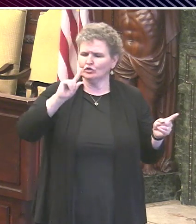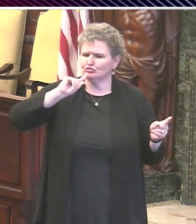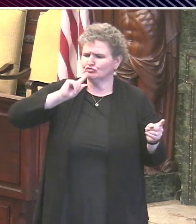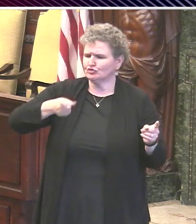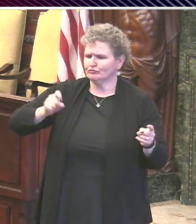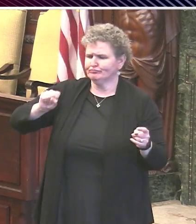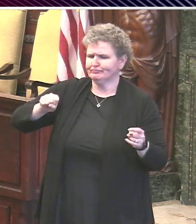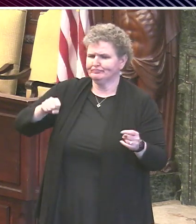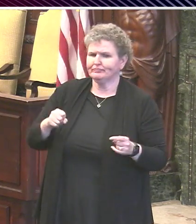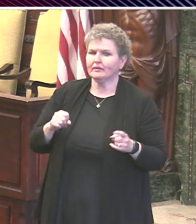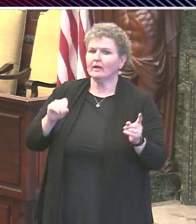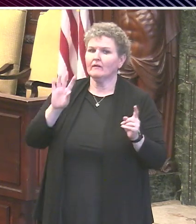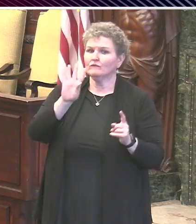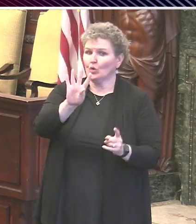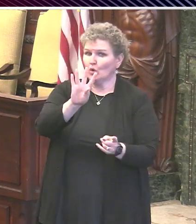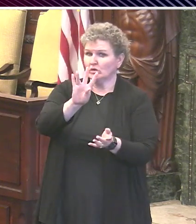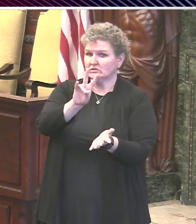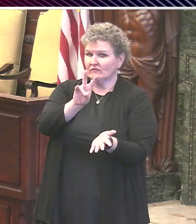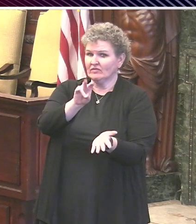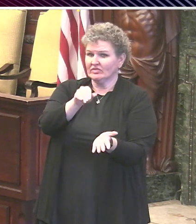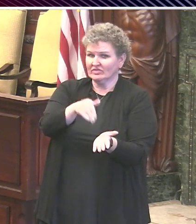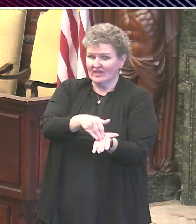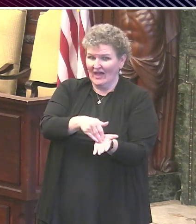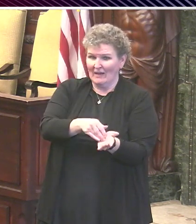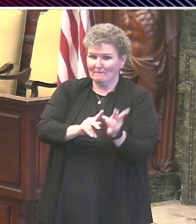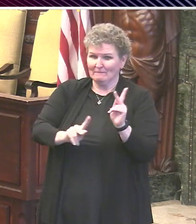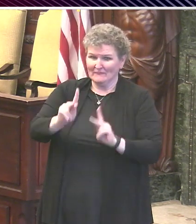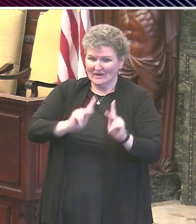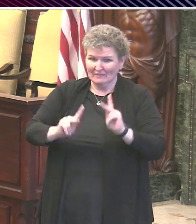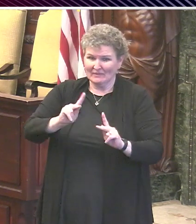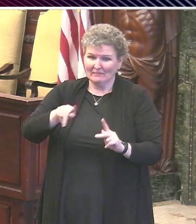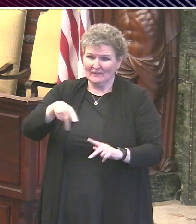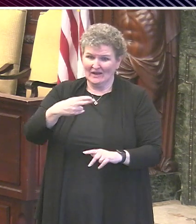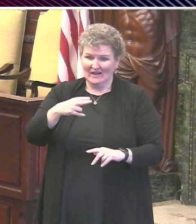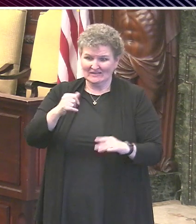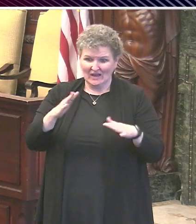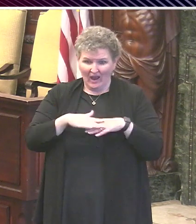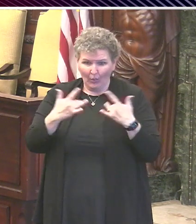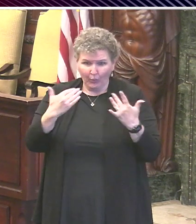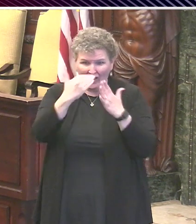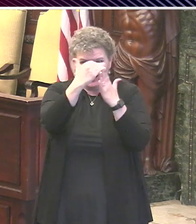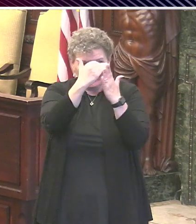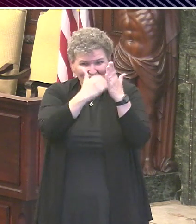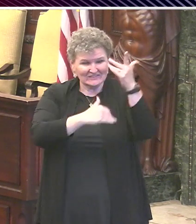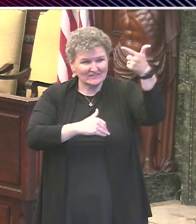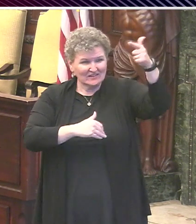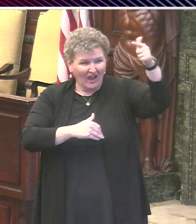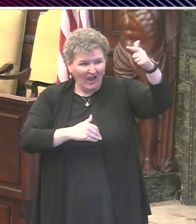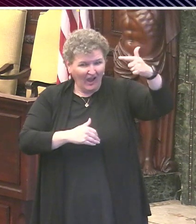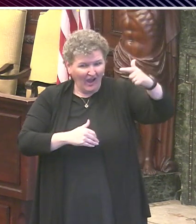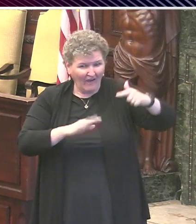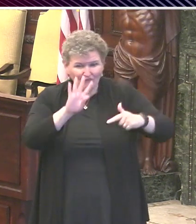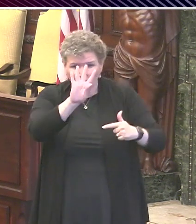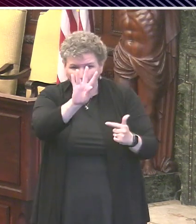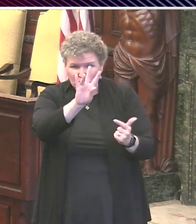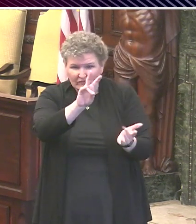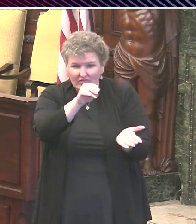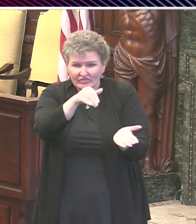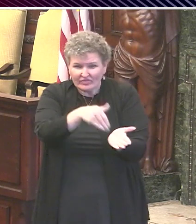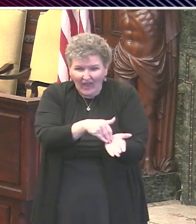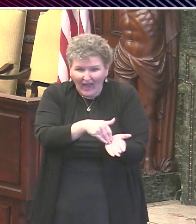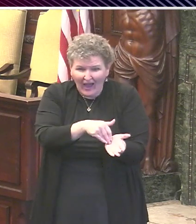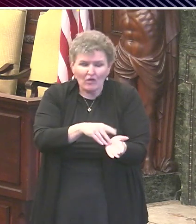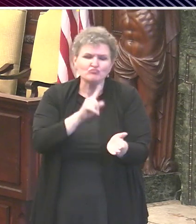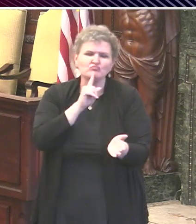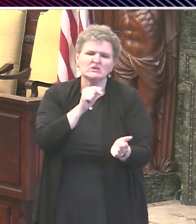about 47,000 people on PHA's waiting list. In our view, it will be fundamentally unfair